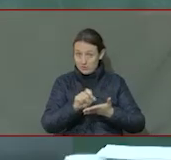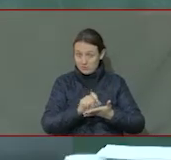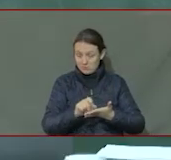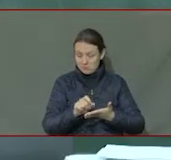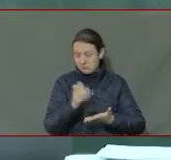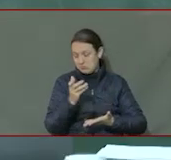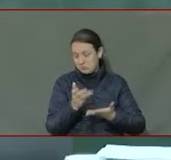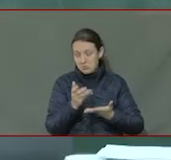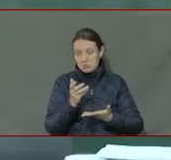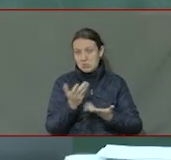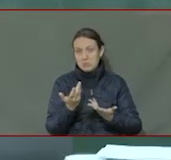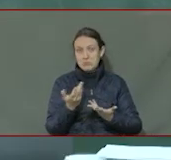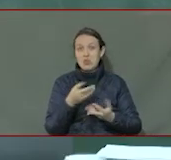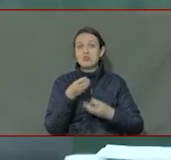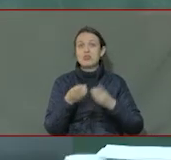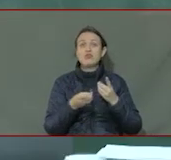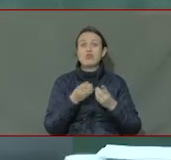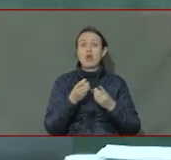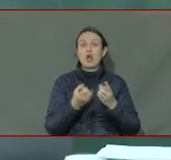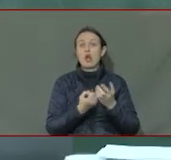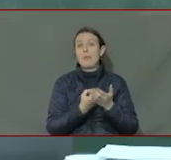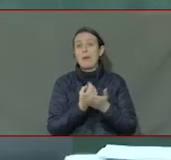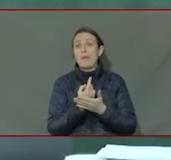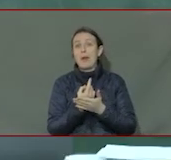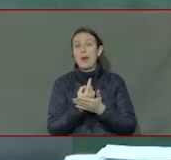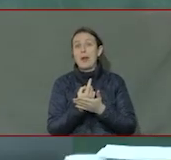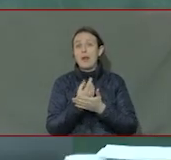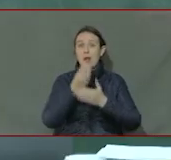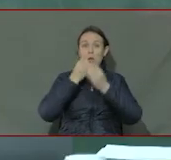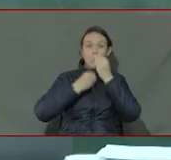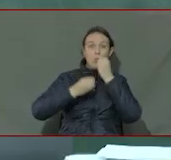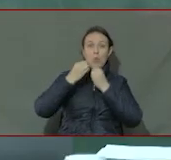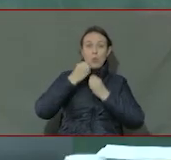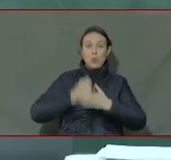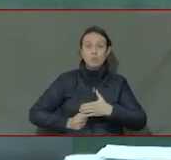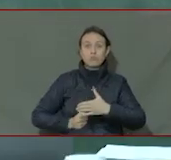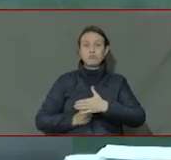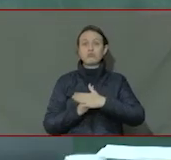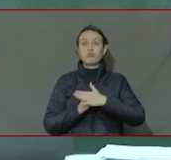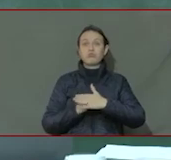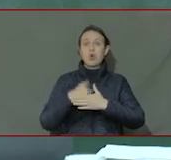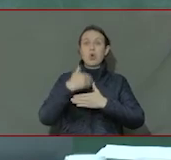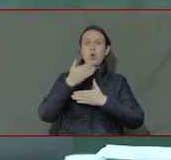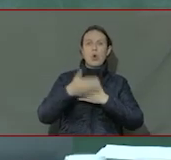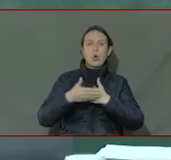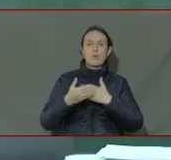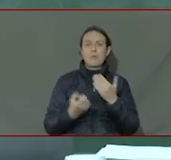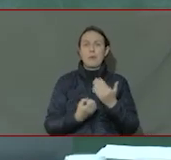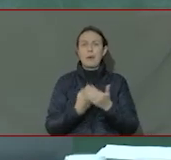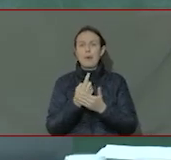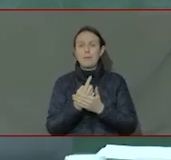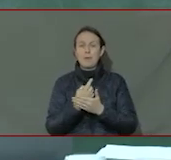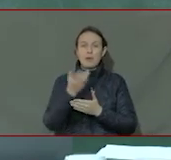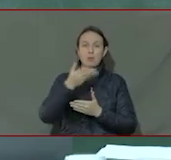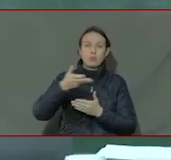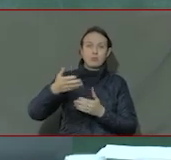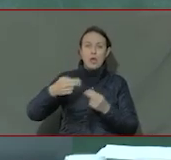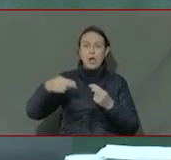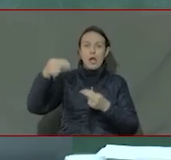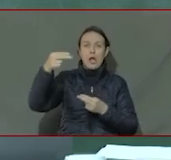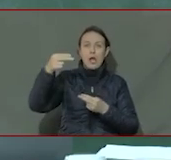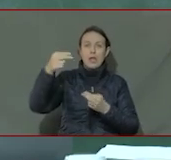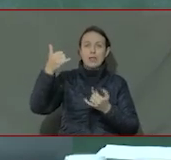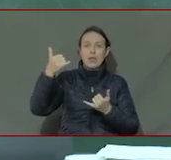say, describe what happens after a meal rich in starches and the food is digested to glucose. Glucose levels are too